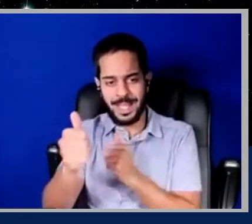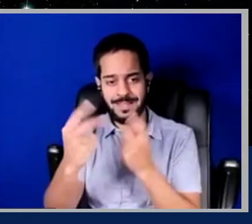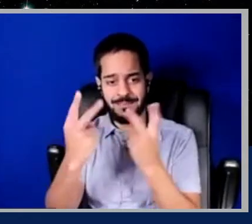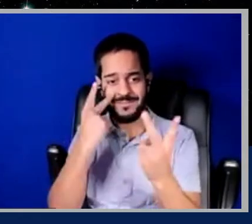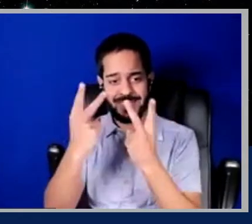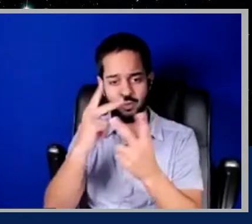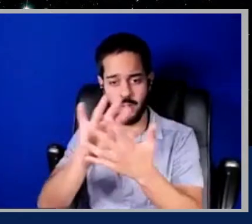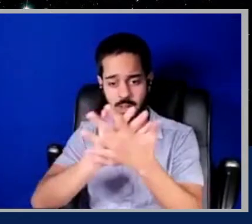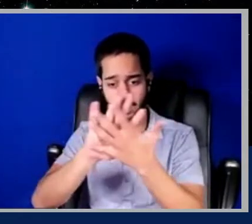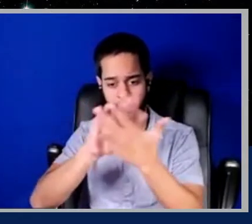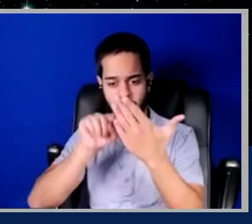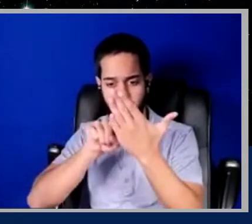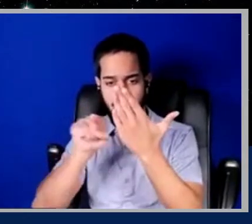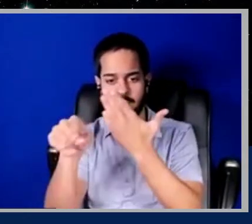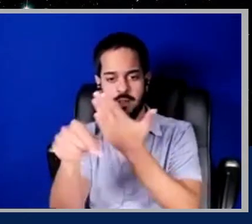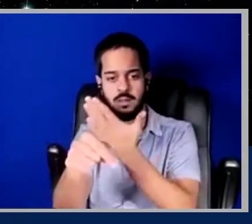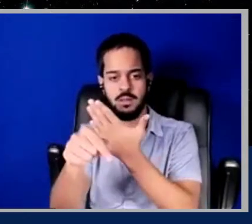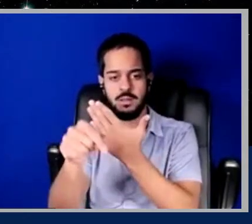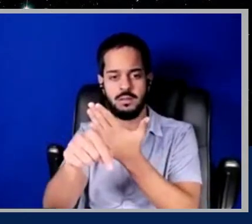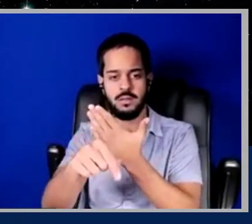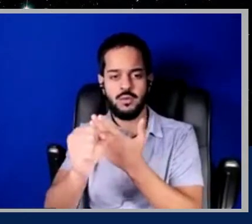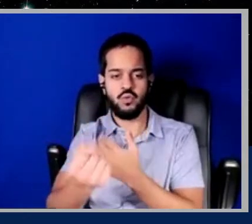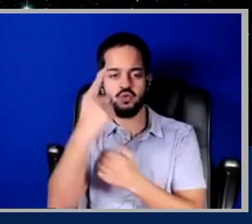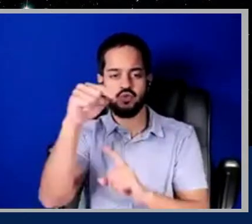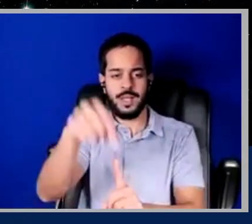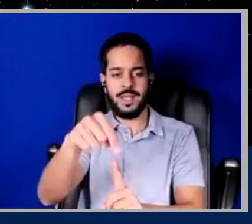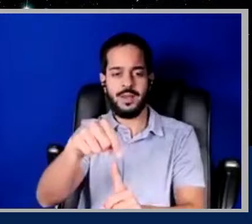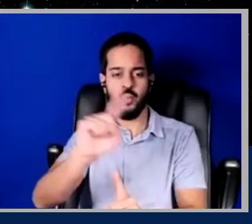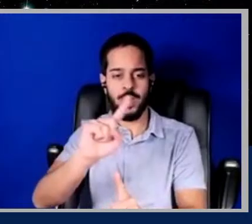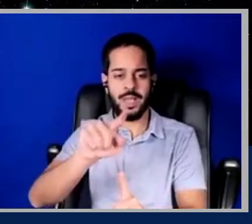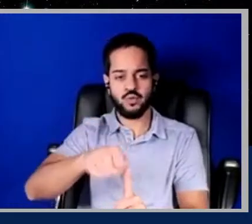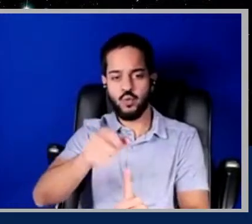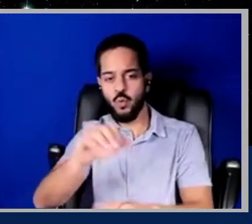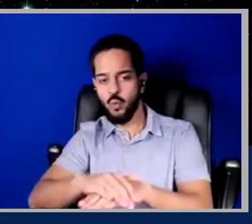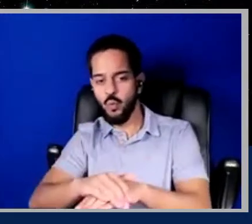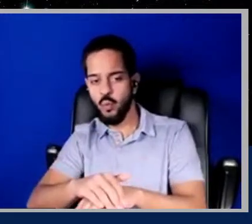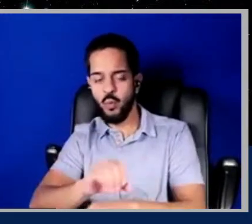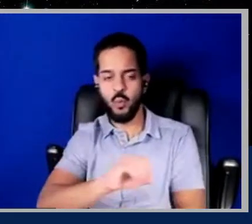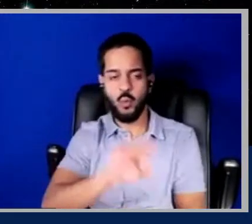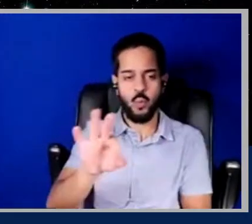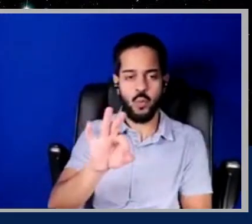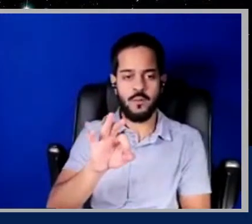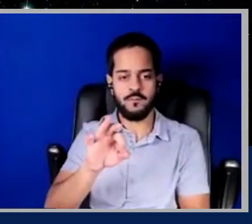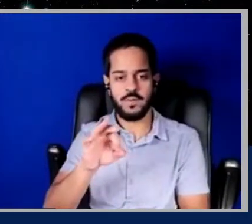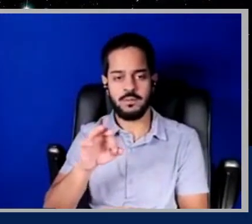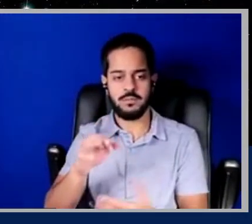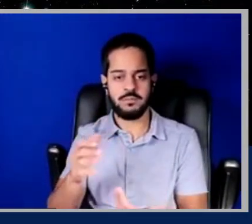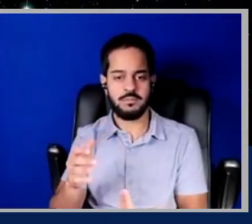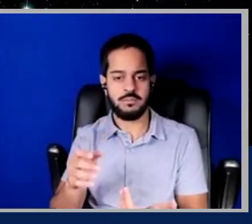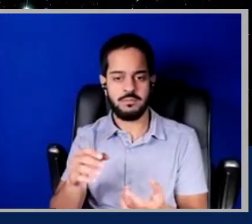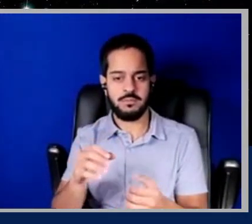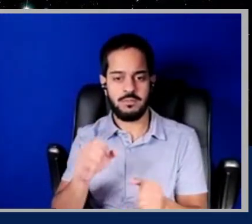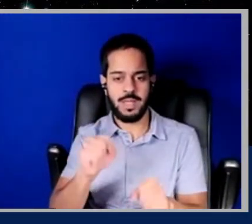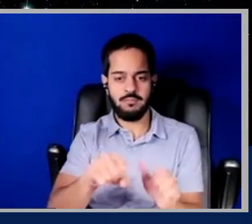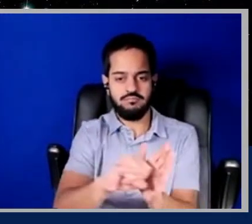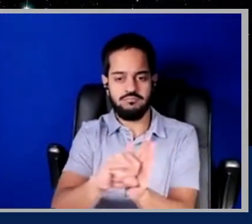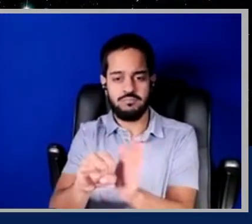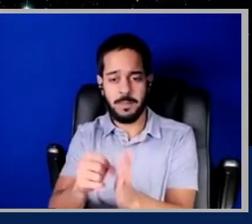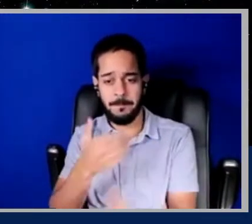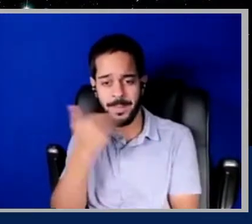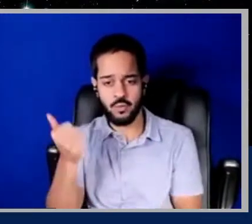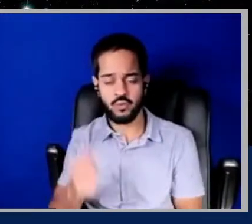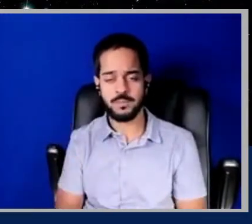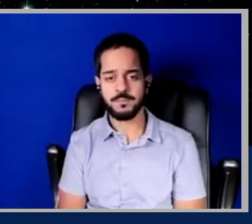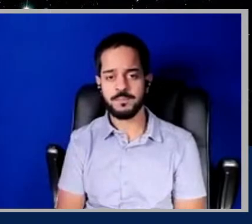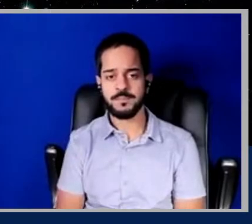better understand like where those different turn off and turn off on points might be. So I've got a